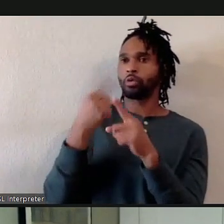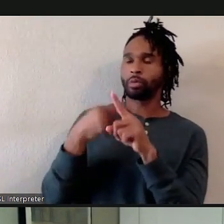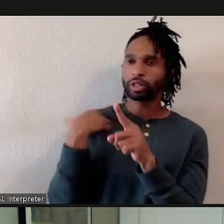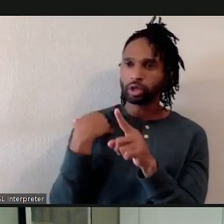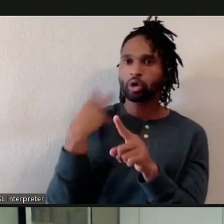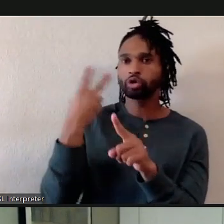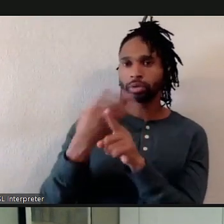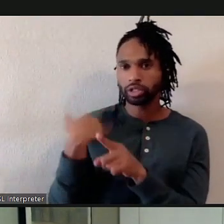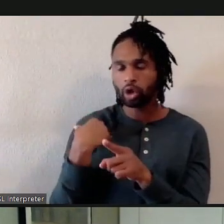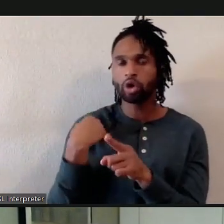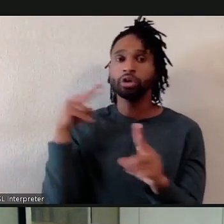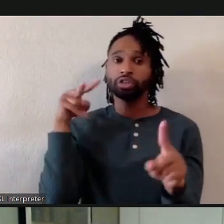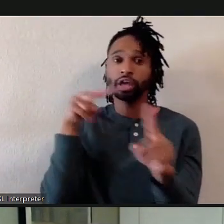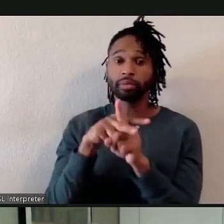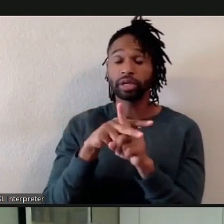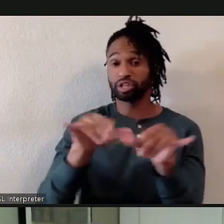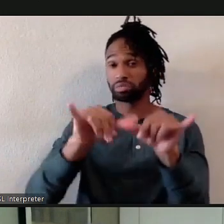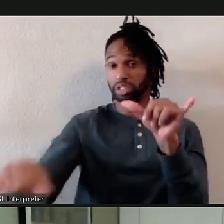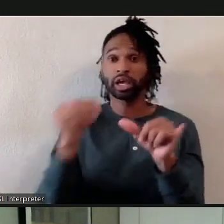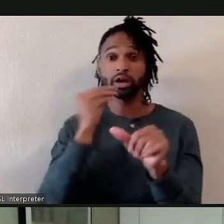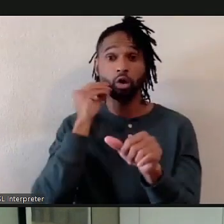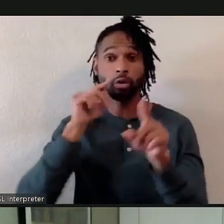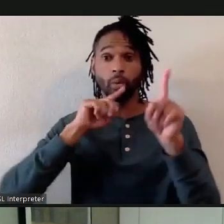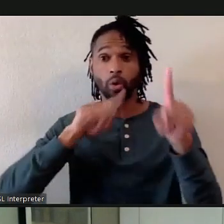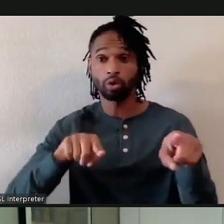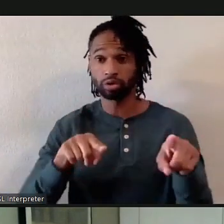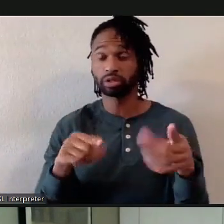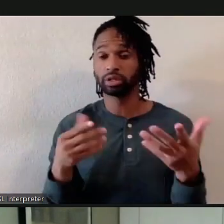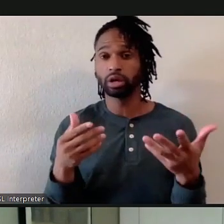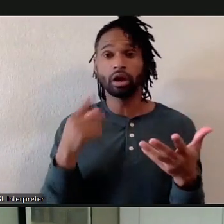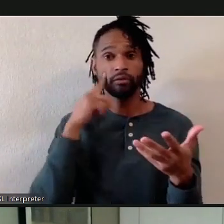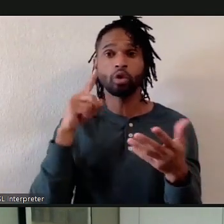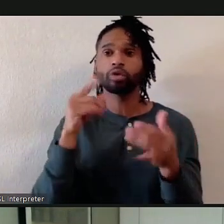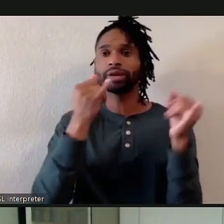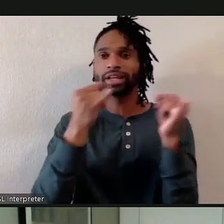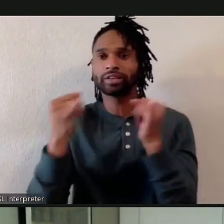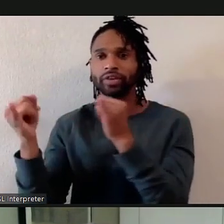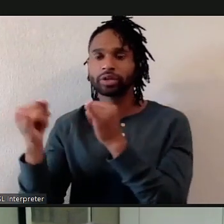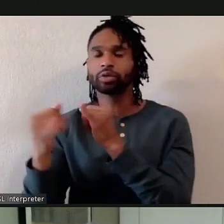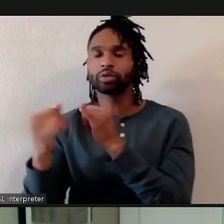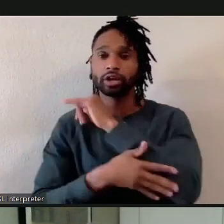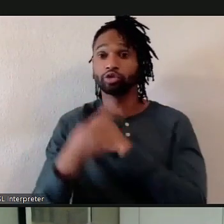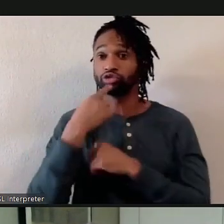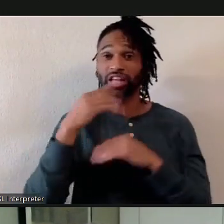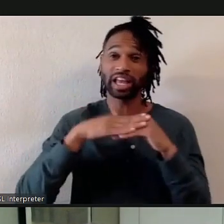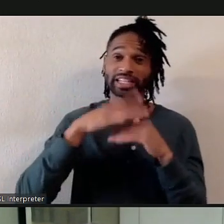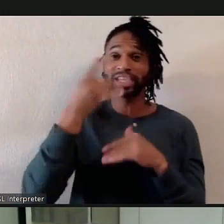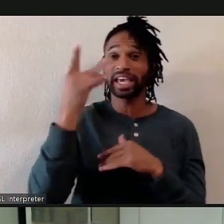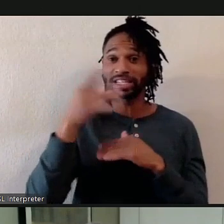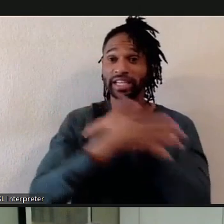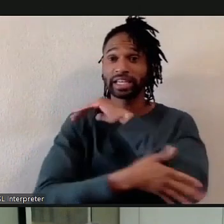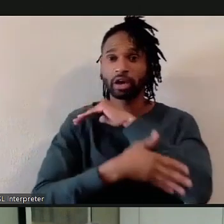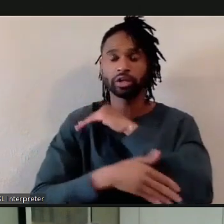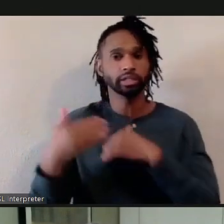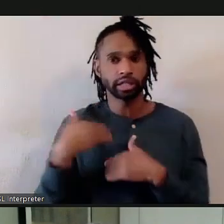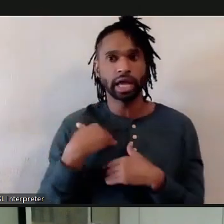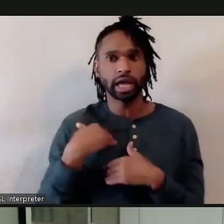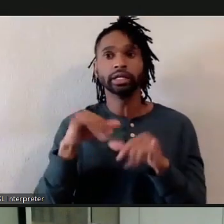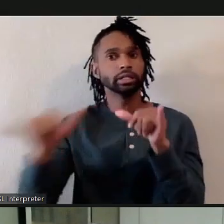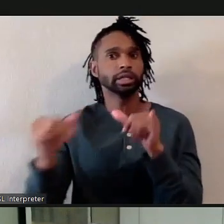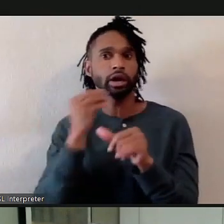implementation of those stay-at-home orders for individual counties? You mentioned as many as 18 counties maybe having the case thresholds that would meet